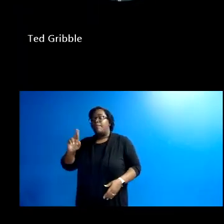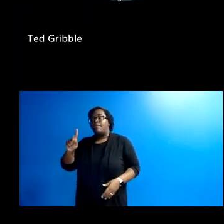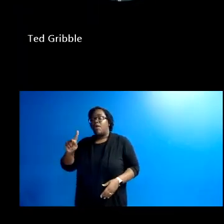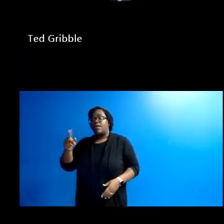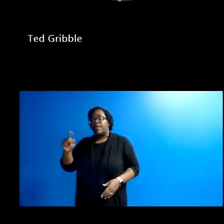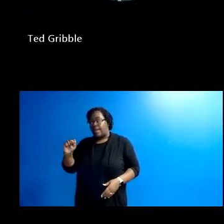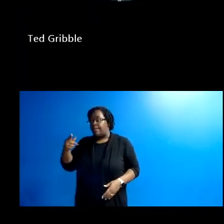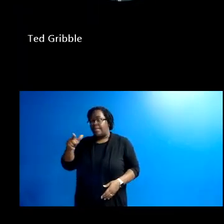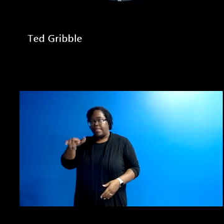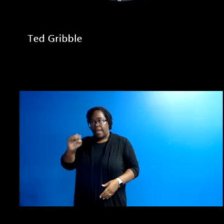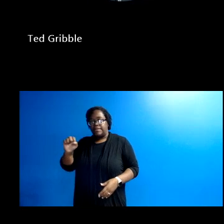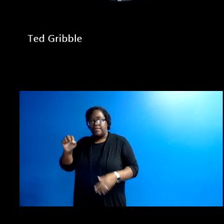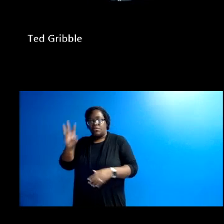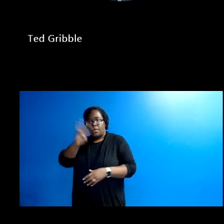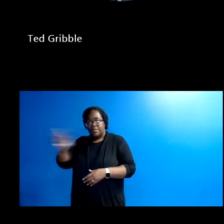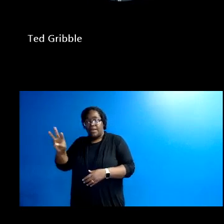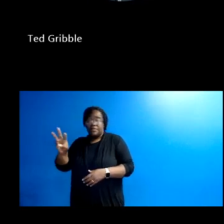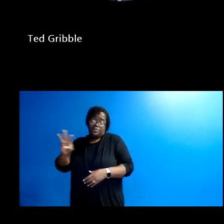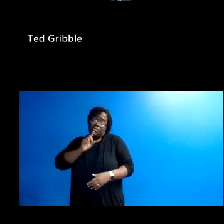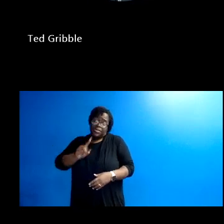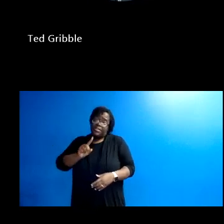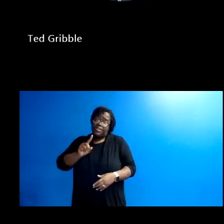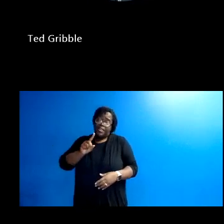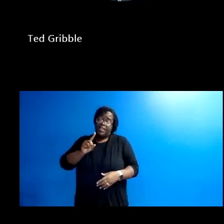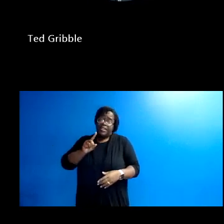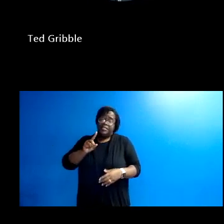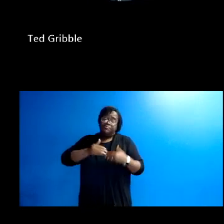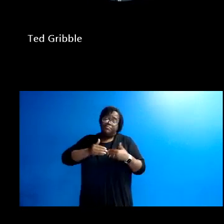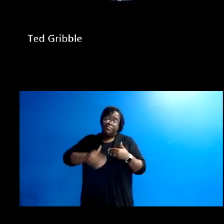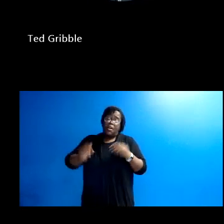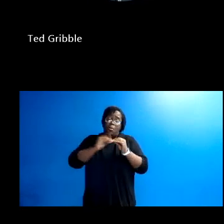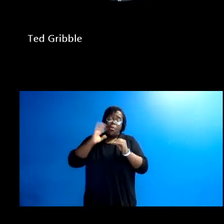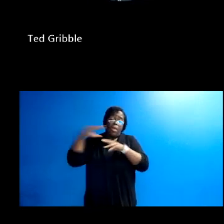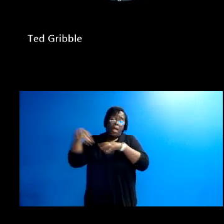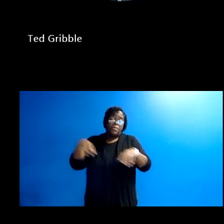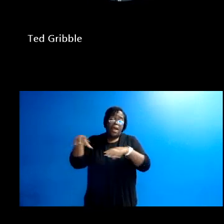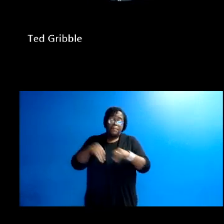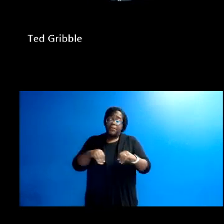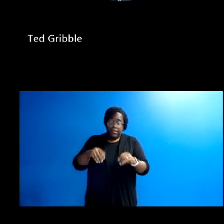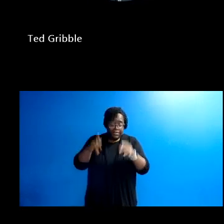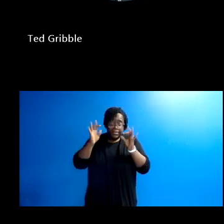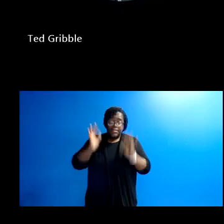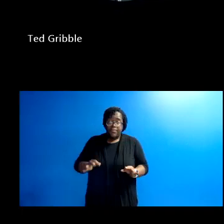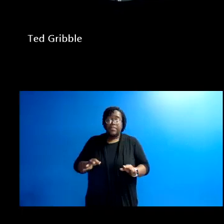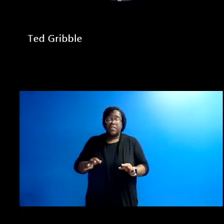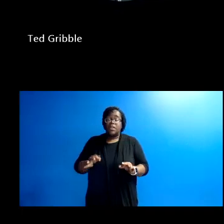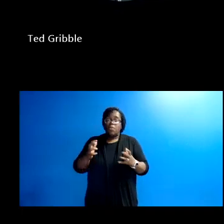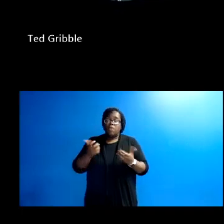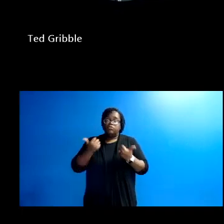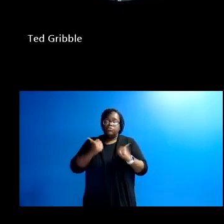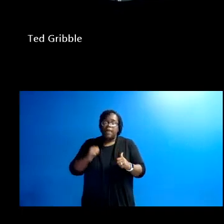into a season where we're going to have more PSPS, absolutely, we want to be your partners in resiliency.